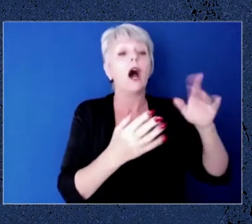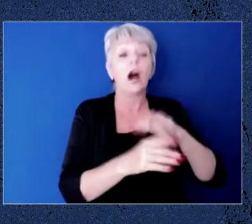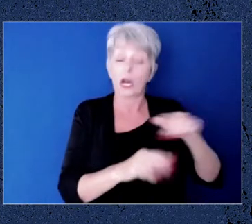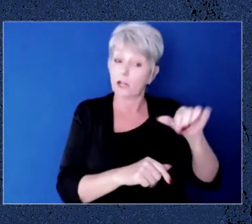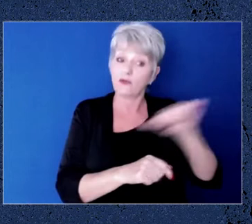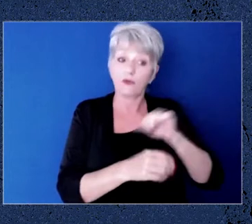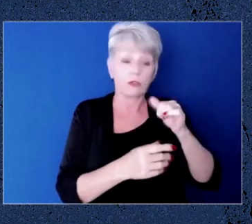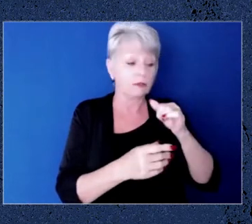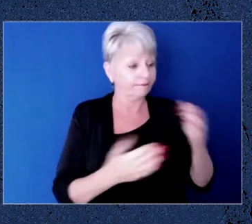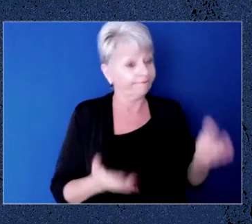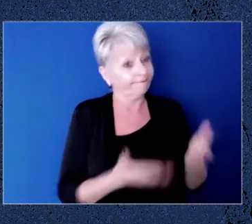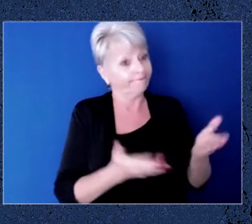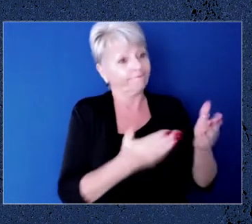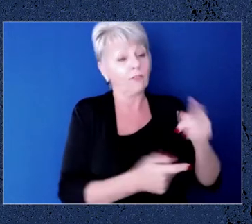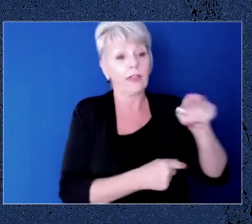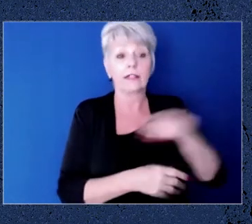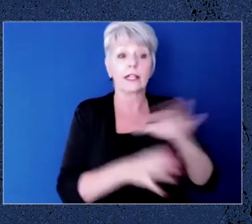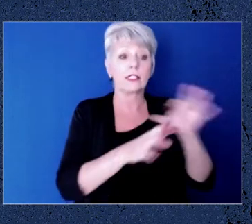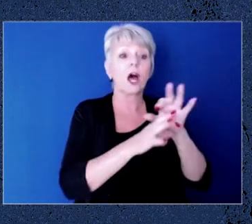It's Indigenous and non-Indigenous PhD,